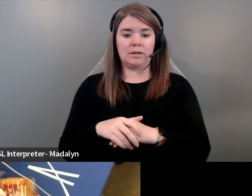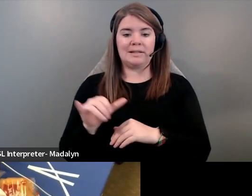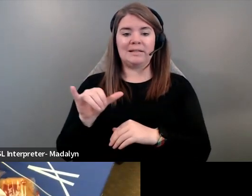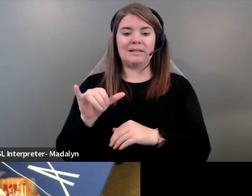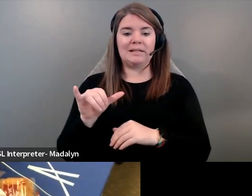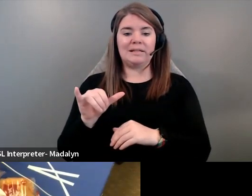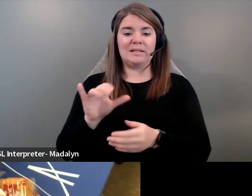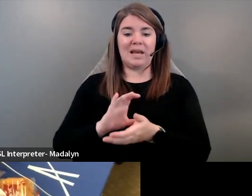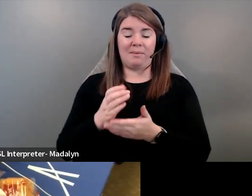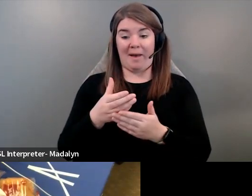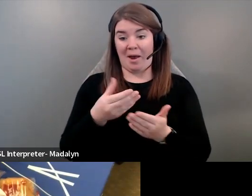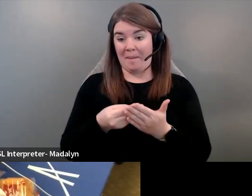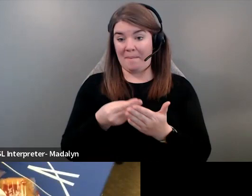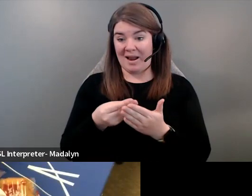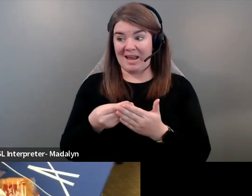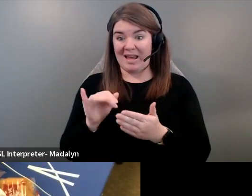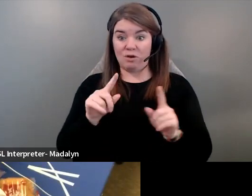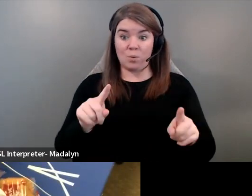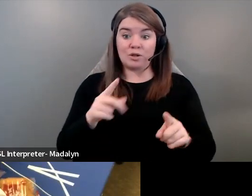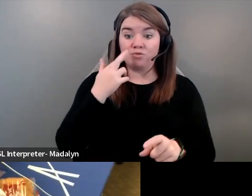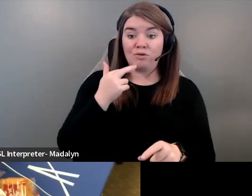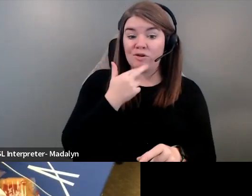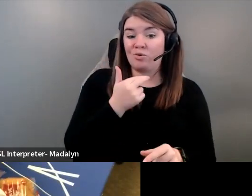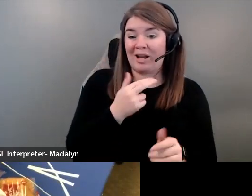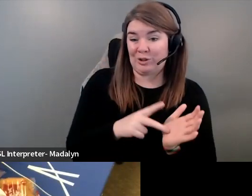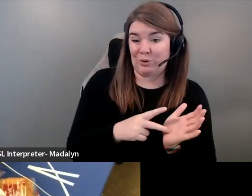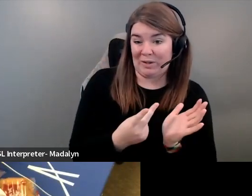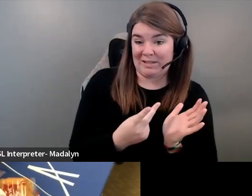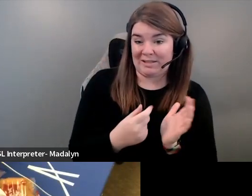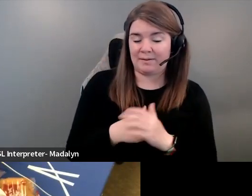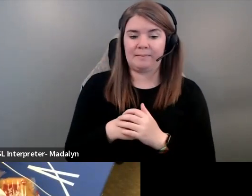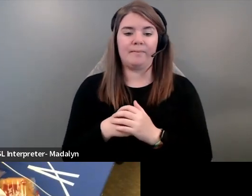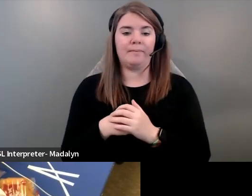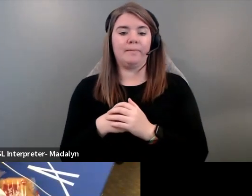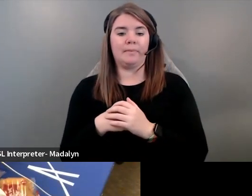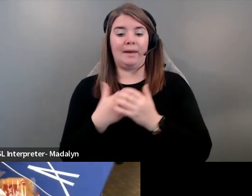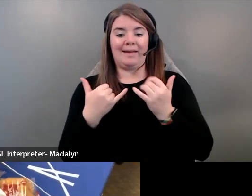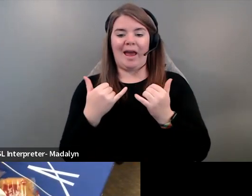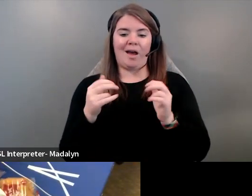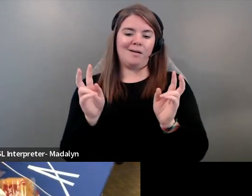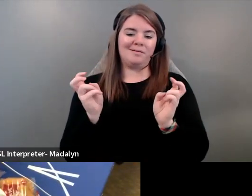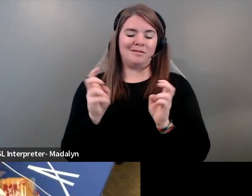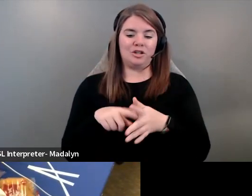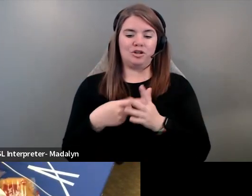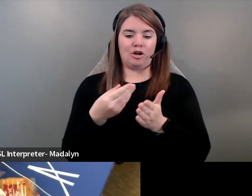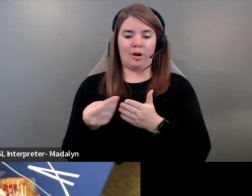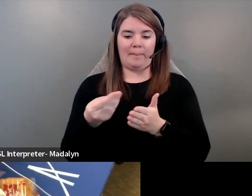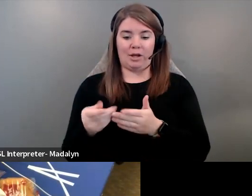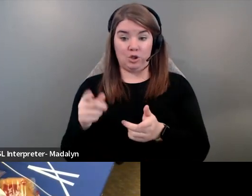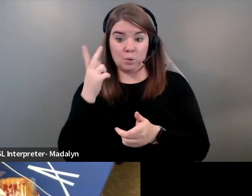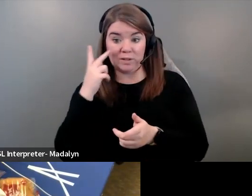a restaurant twice. So let's get ready to do some shopping. So you can see right here on this